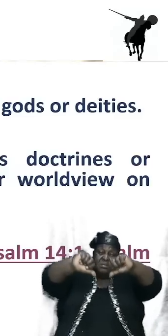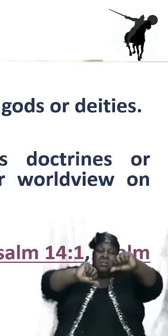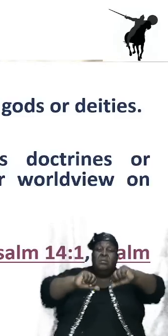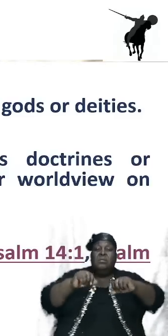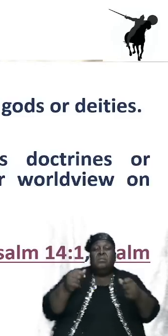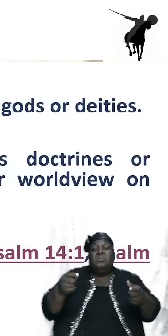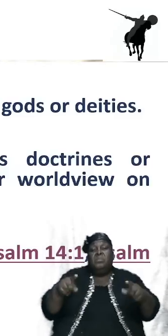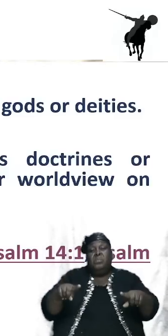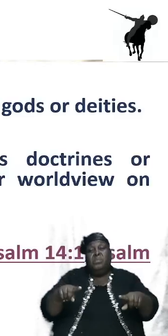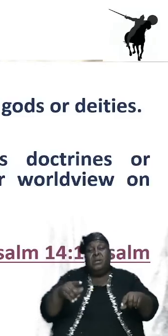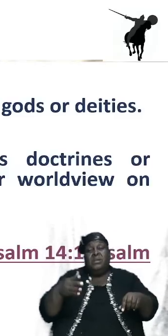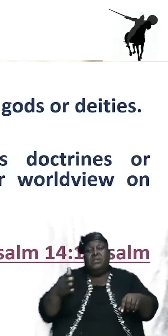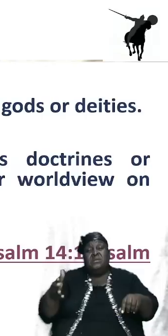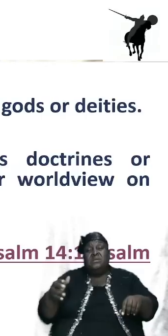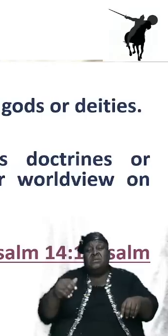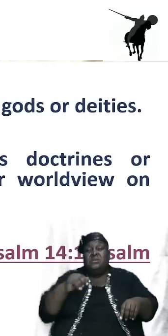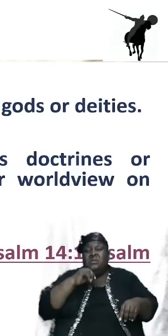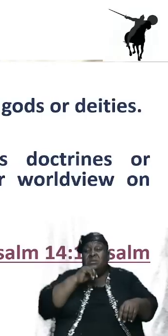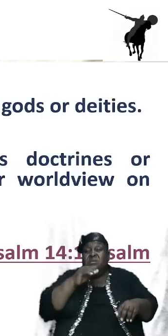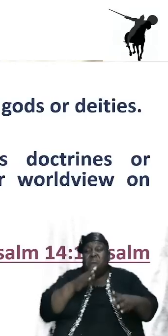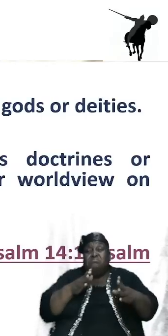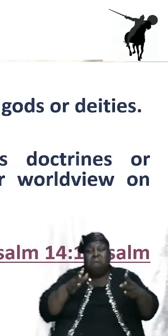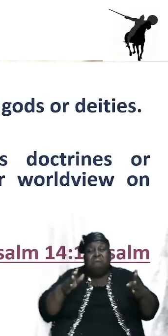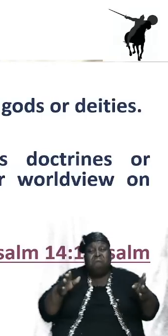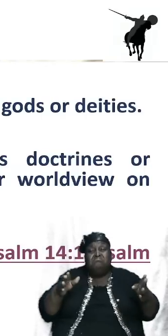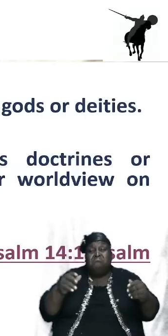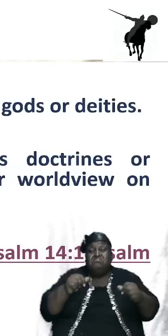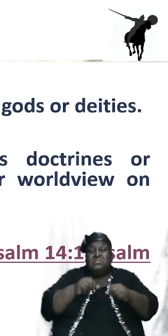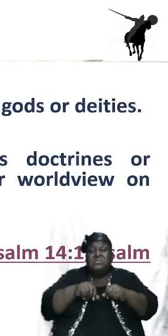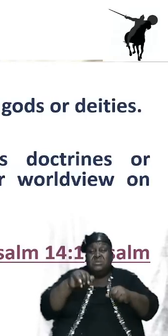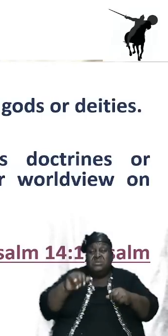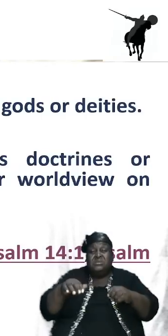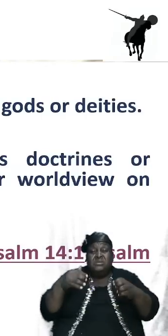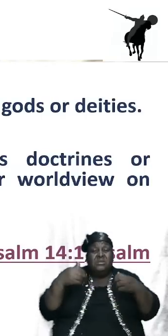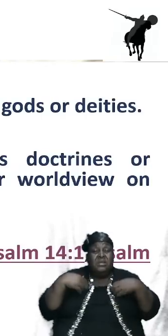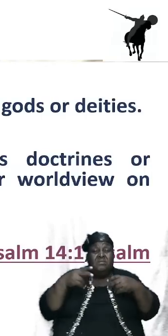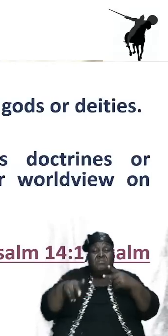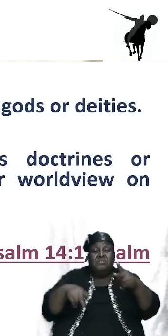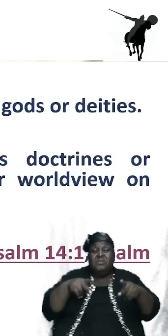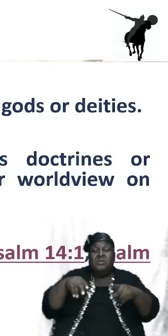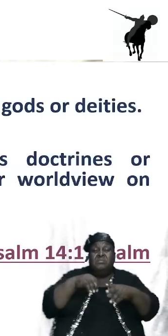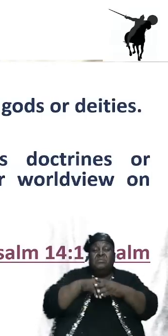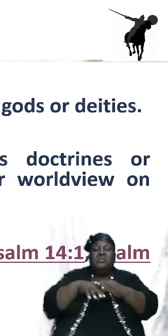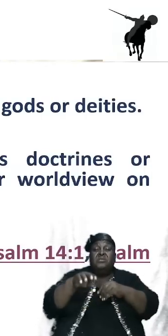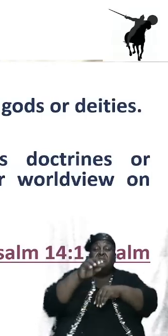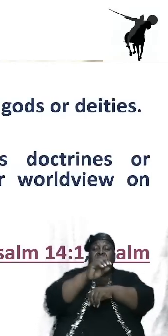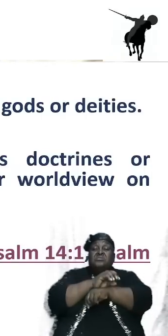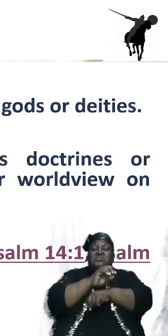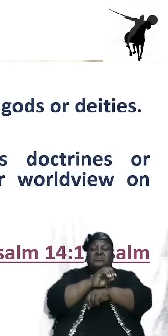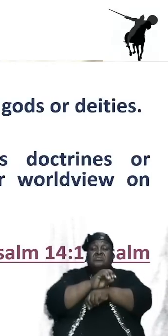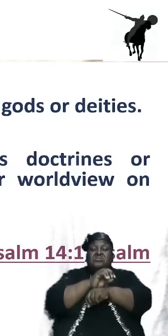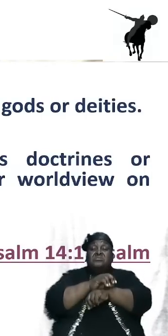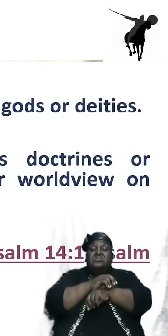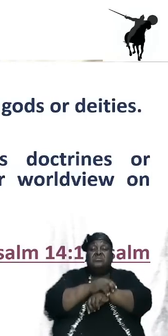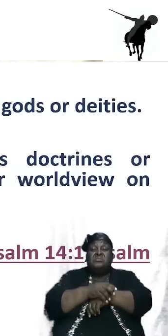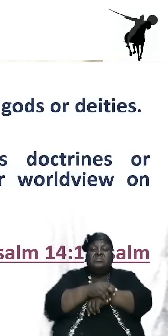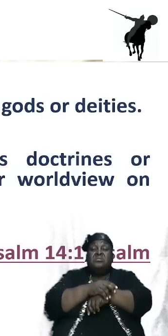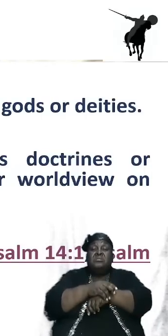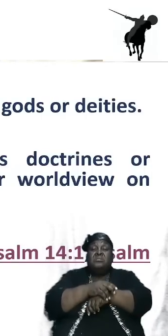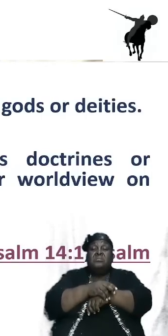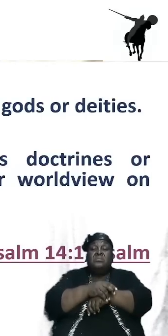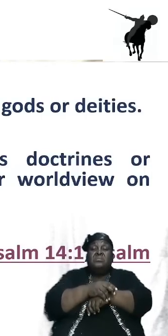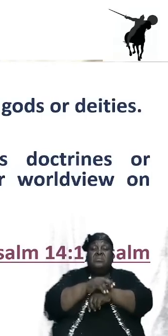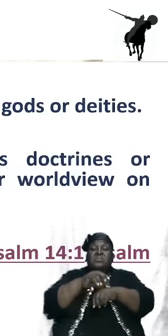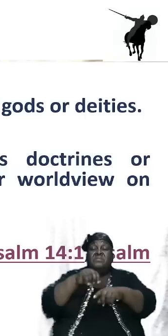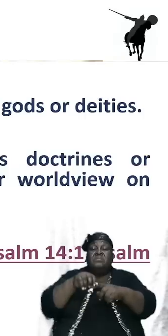is not the broad brush one, we still have people in church who are affected by atheism